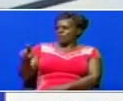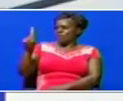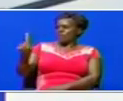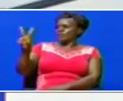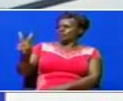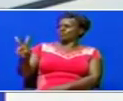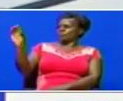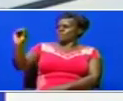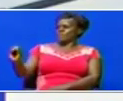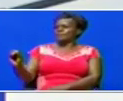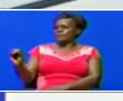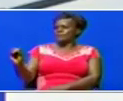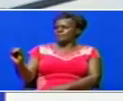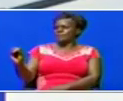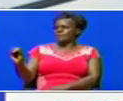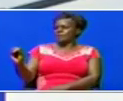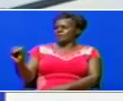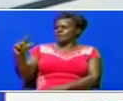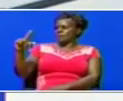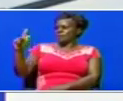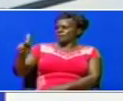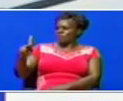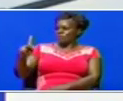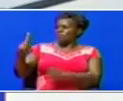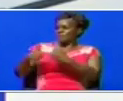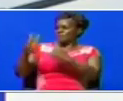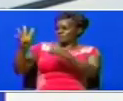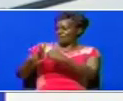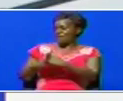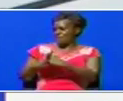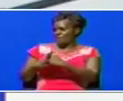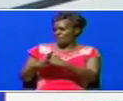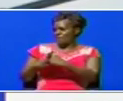61.12%. Jathet Kaluyu,